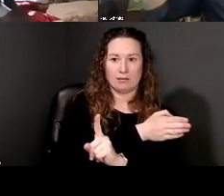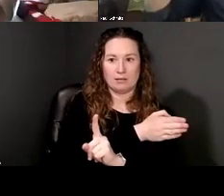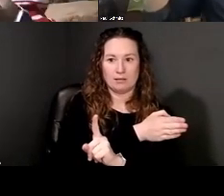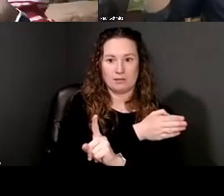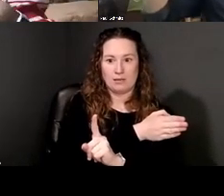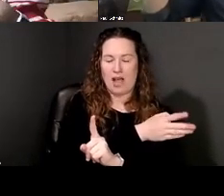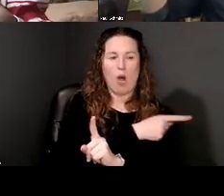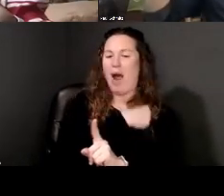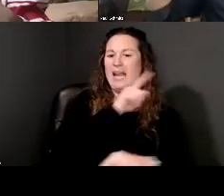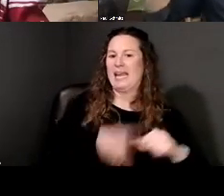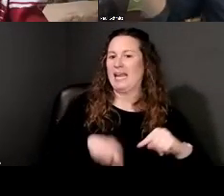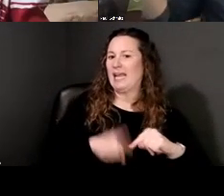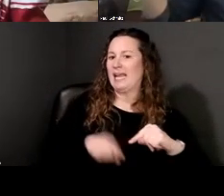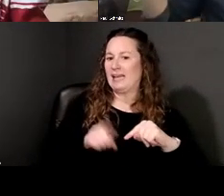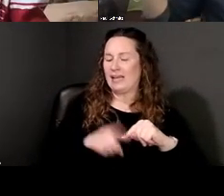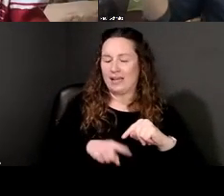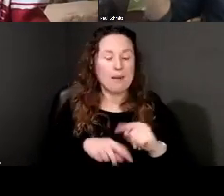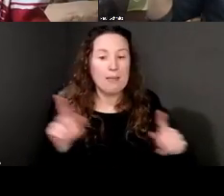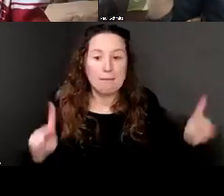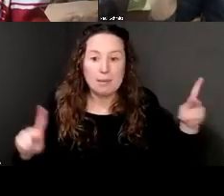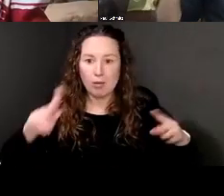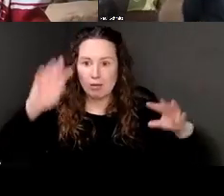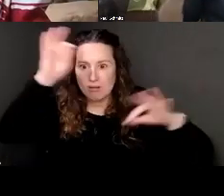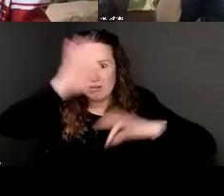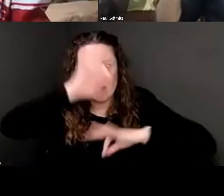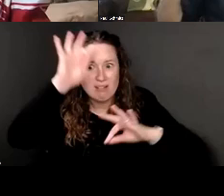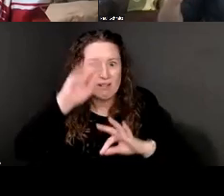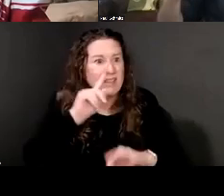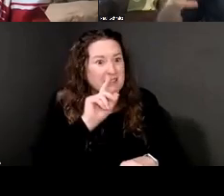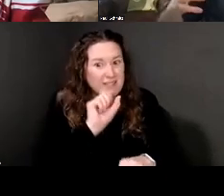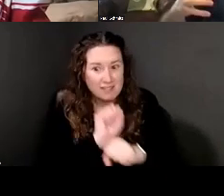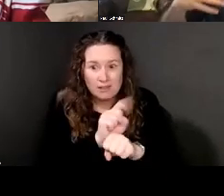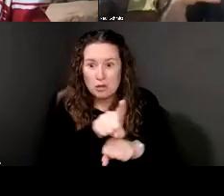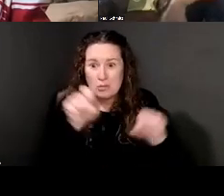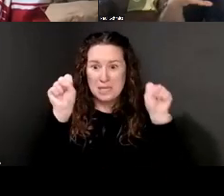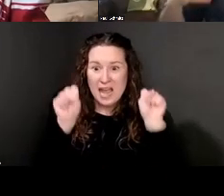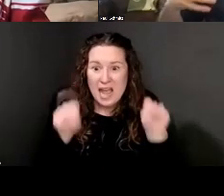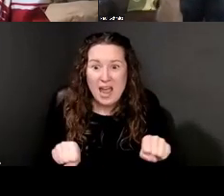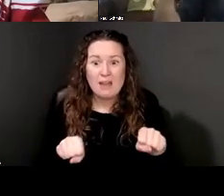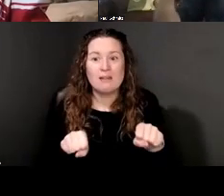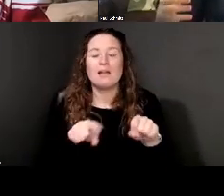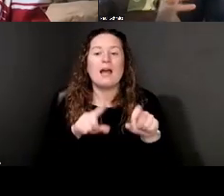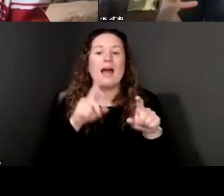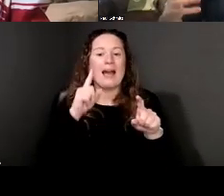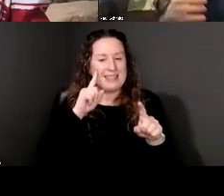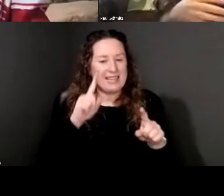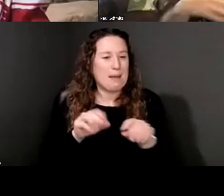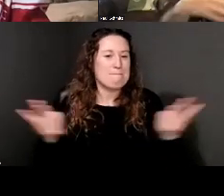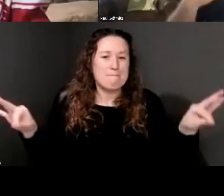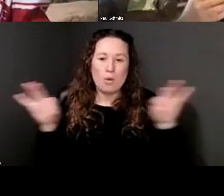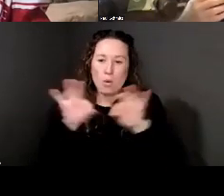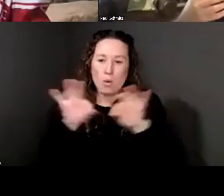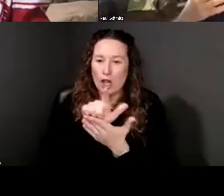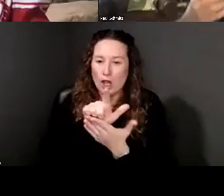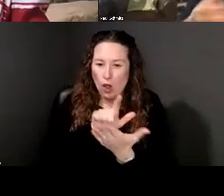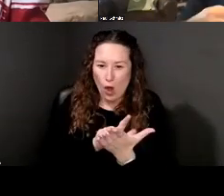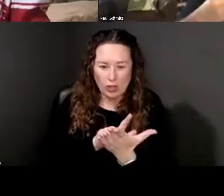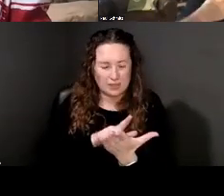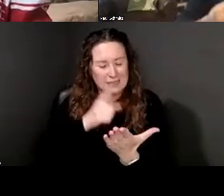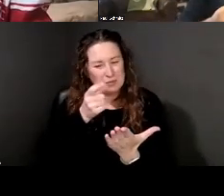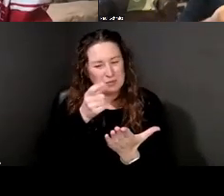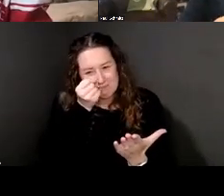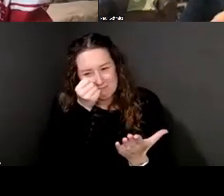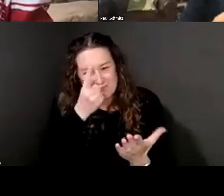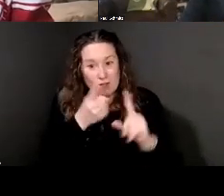are so unaware of what they actually can do. And I think as we parse out these laws and rules that are coming down from